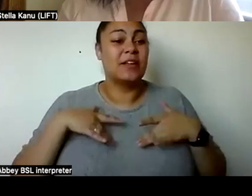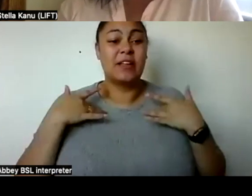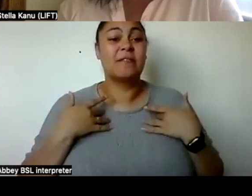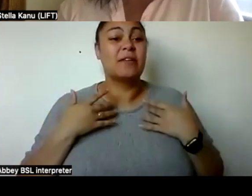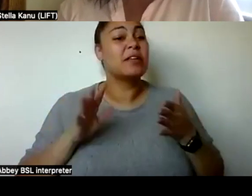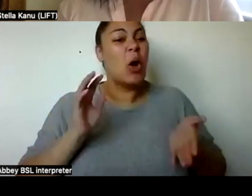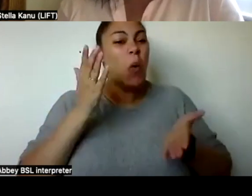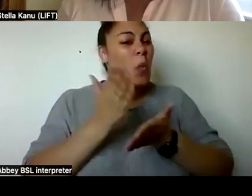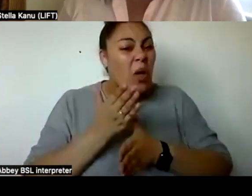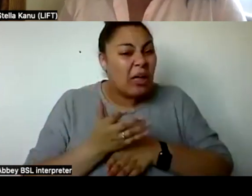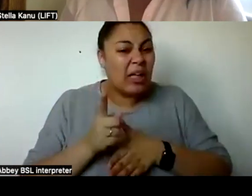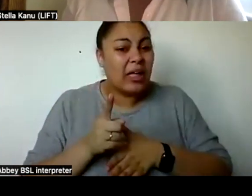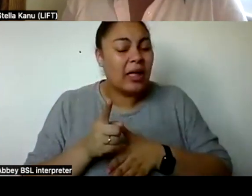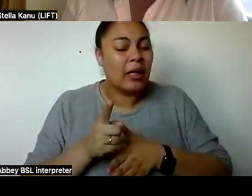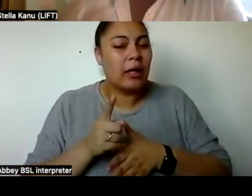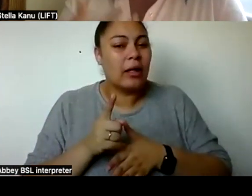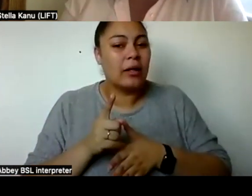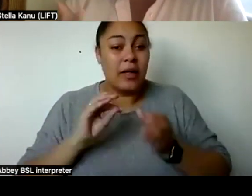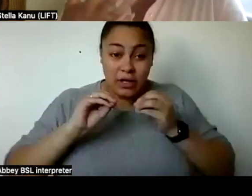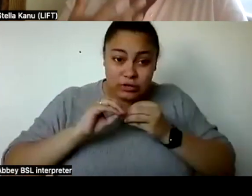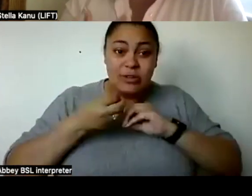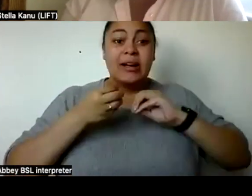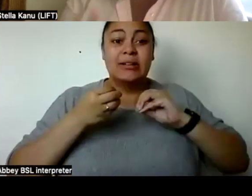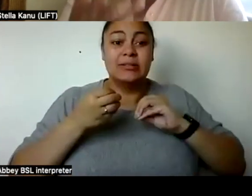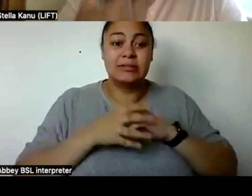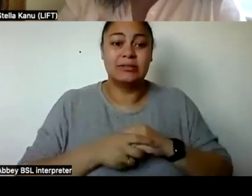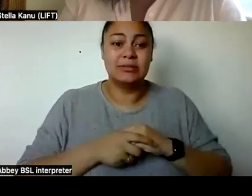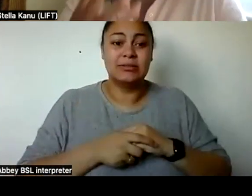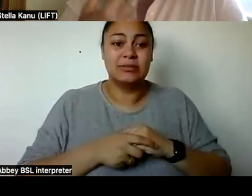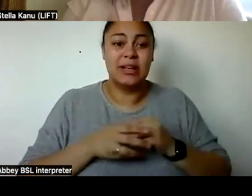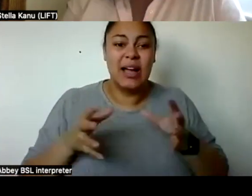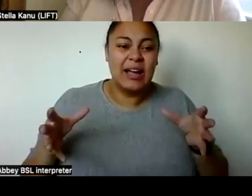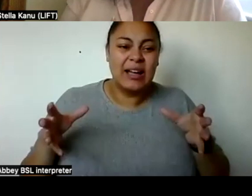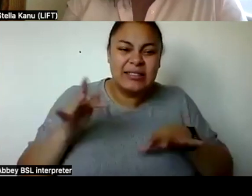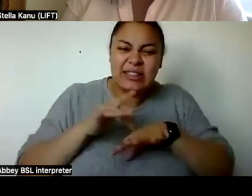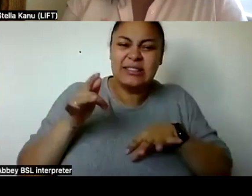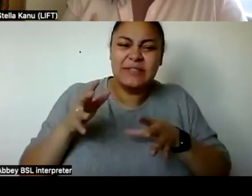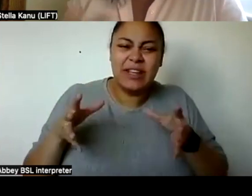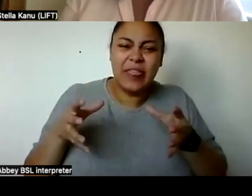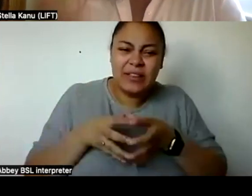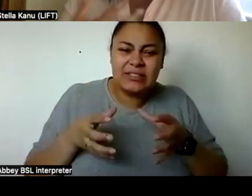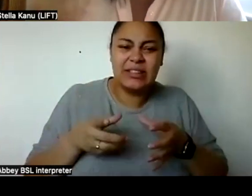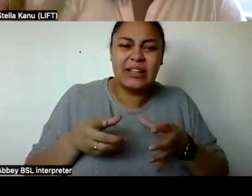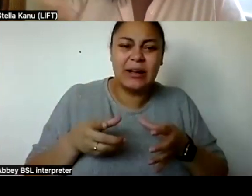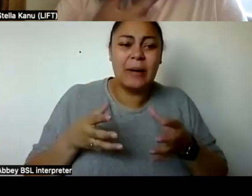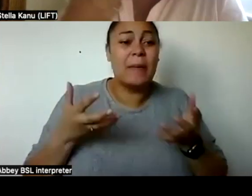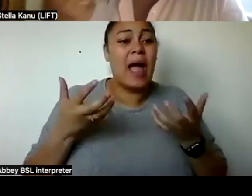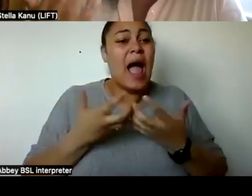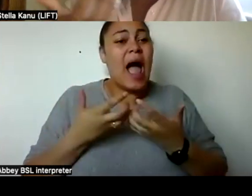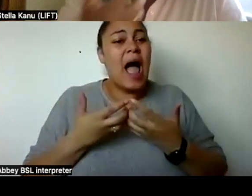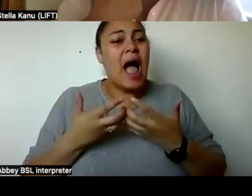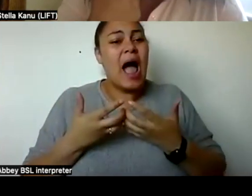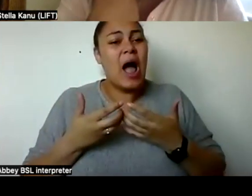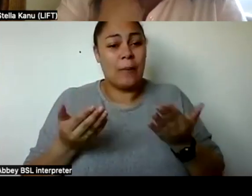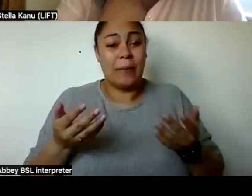isn't quite working out. And that creates a sensitivity amongst the whole team about how we are inducting and inviting